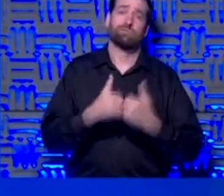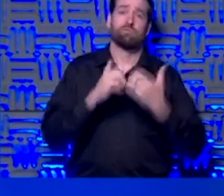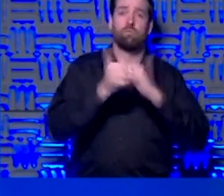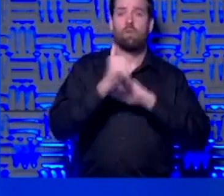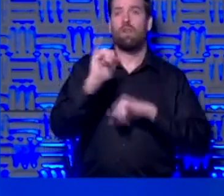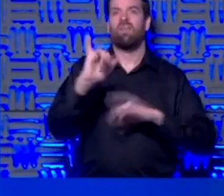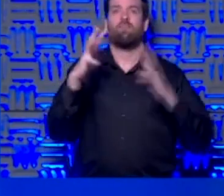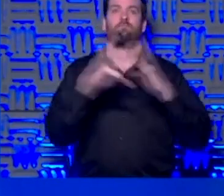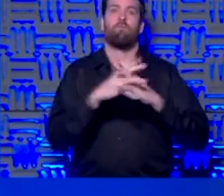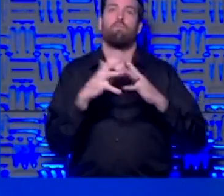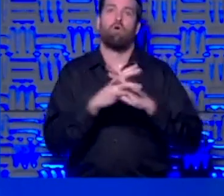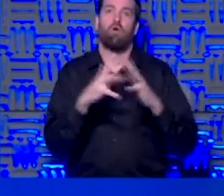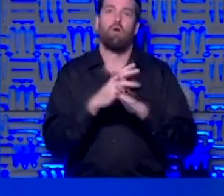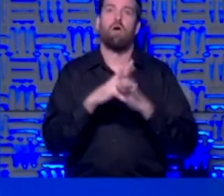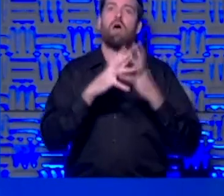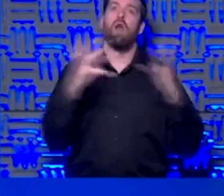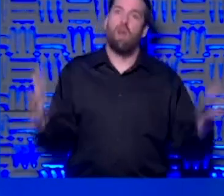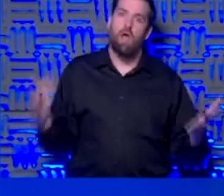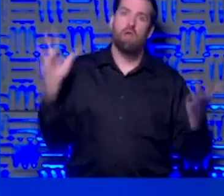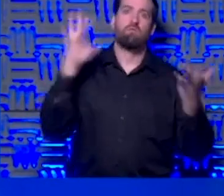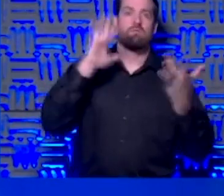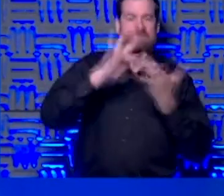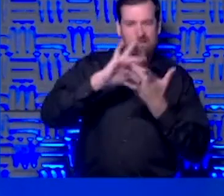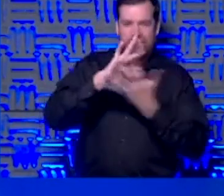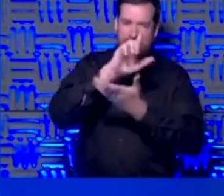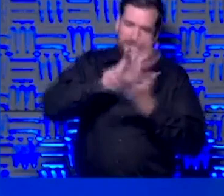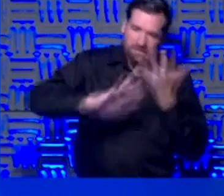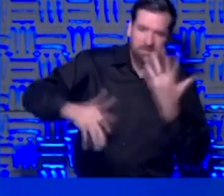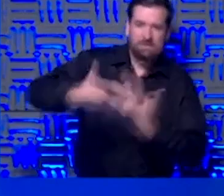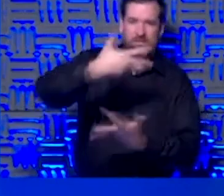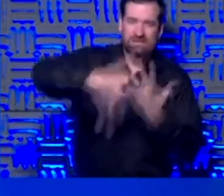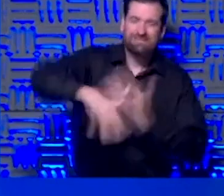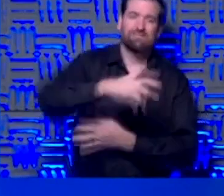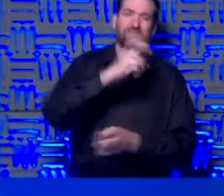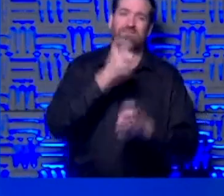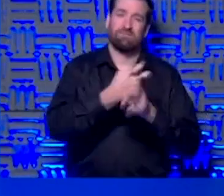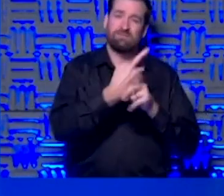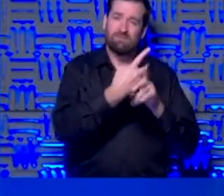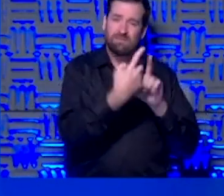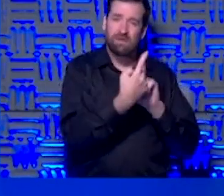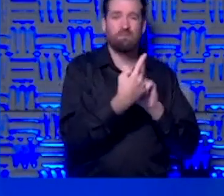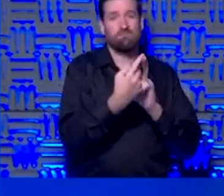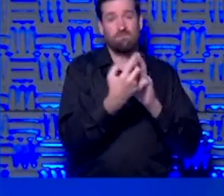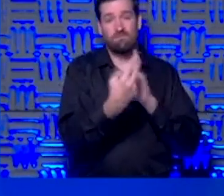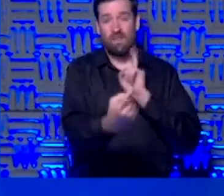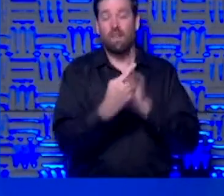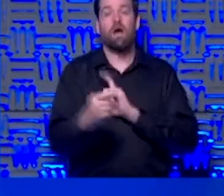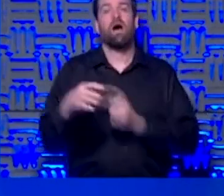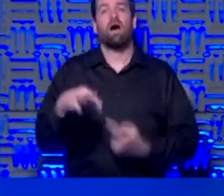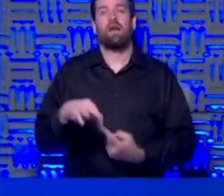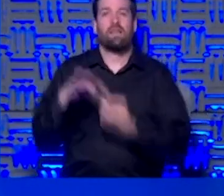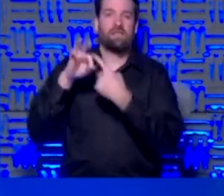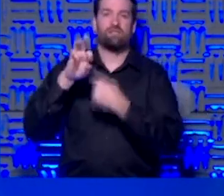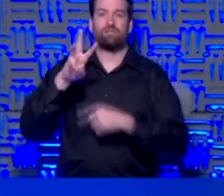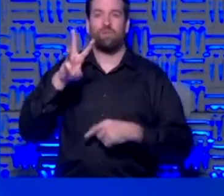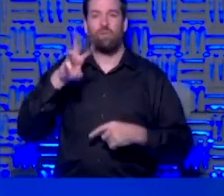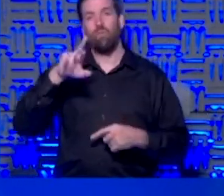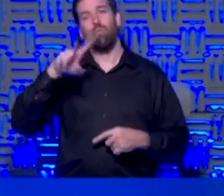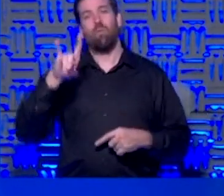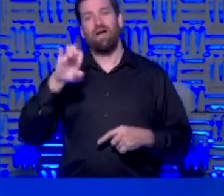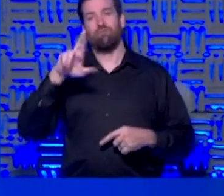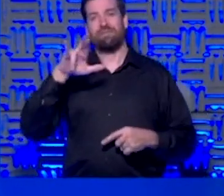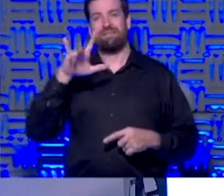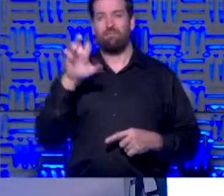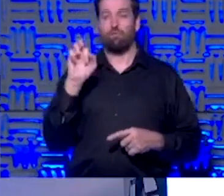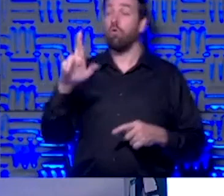like football, where there's a lot of physical contact and it's hard to achieve physical distancing in a football game, unless you're a wide receiver and that's what you're trying to do. Yeah, or in a